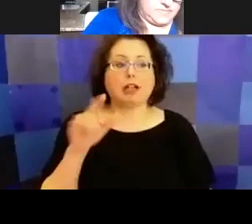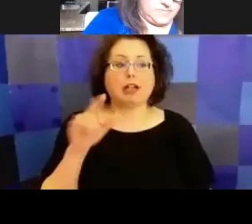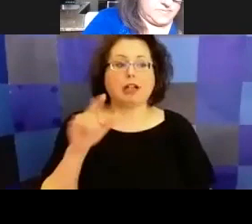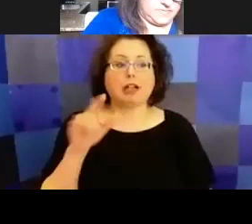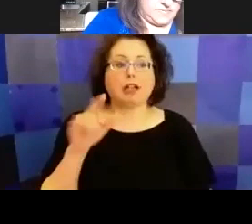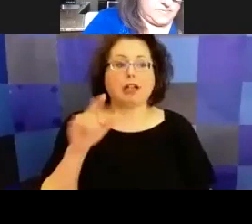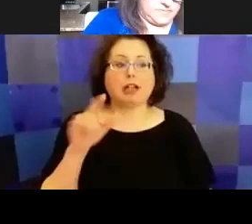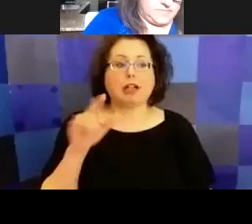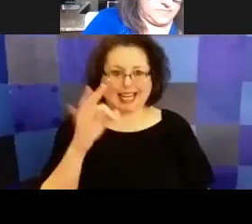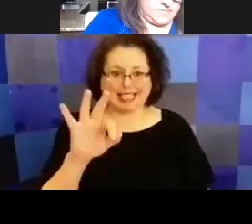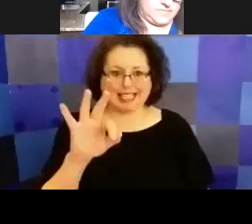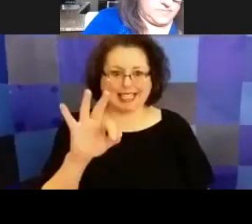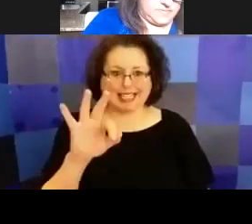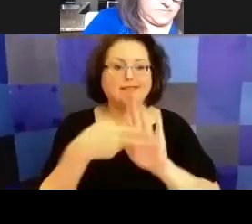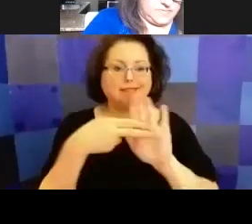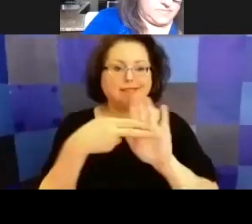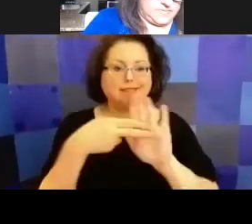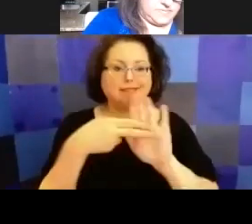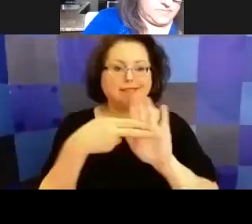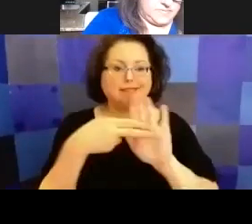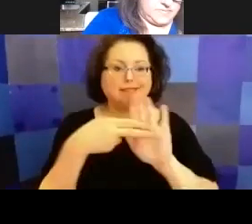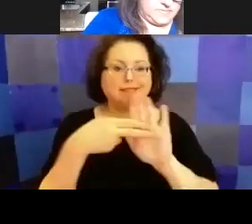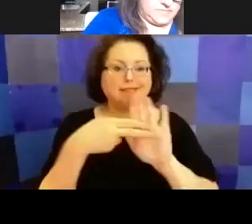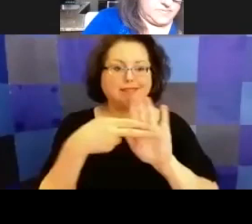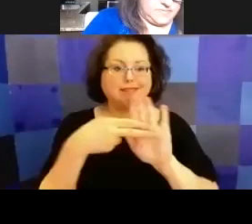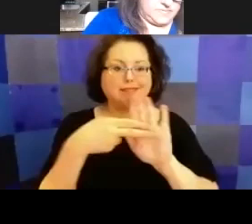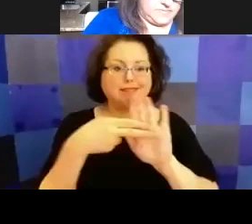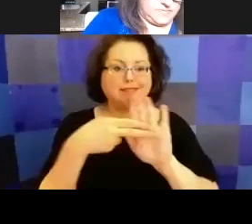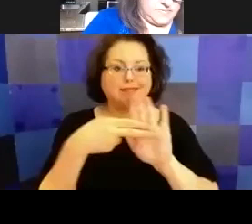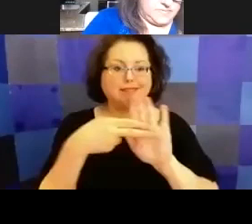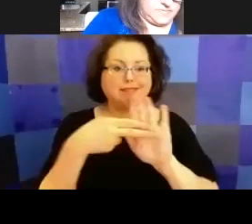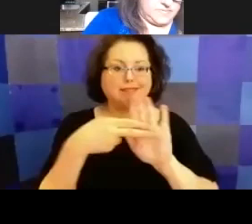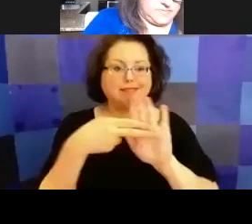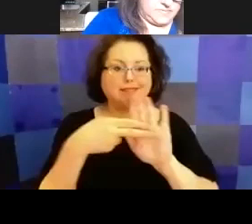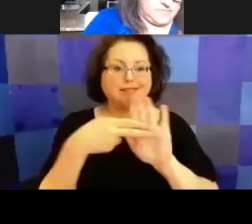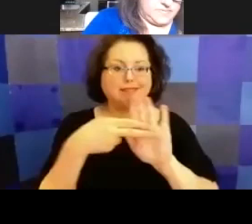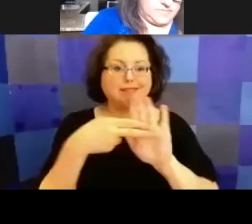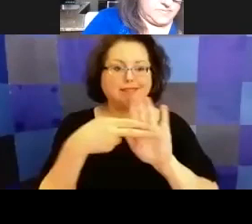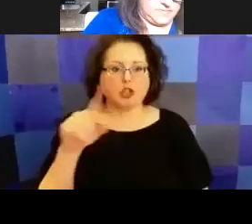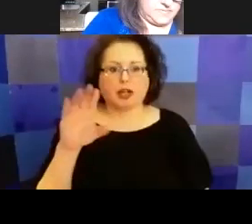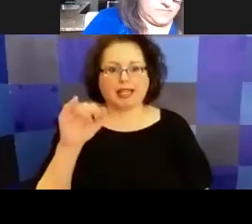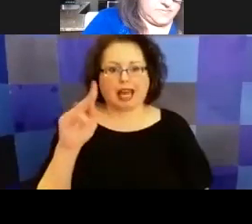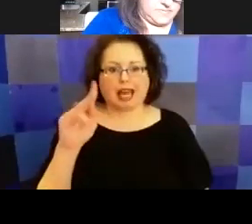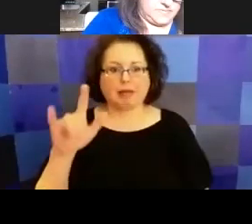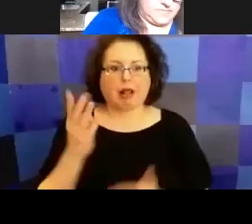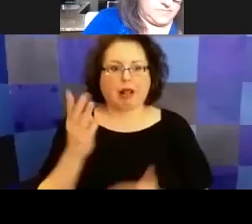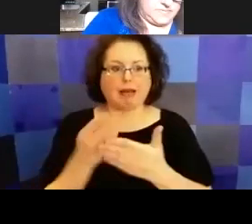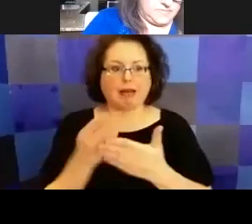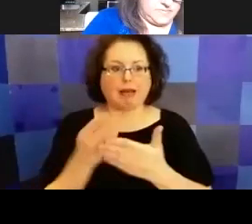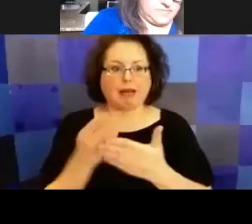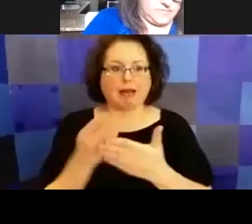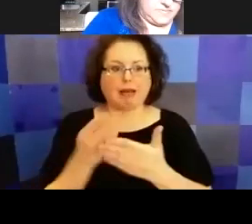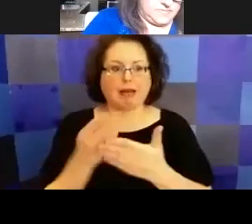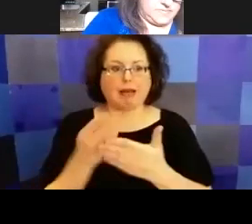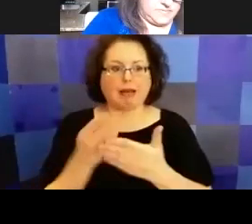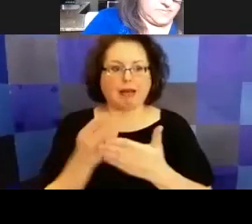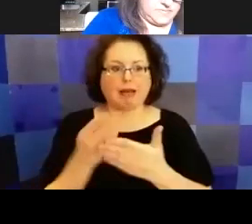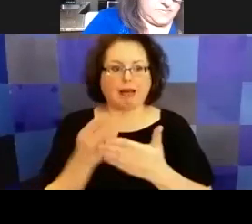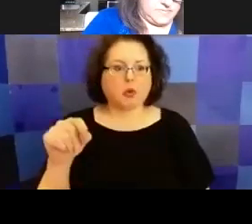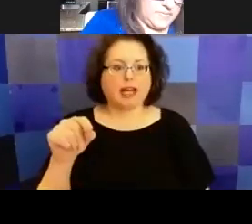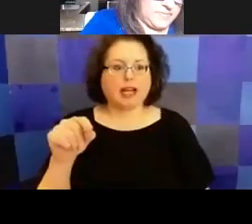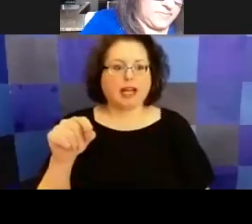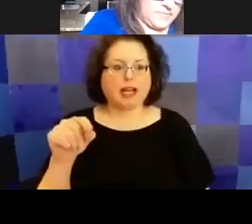2019, entitled Resolution Adopting and Approving the 2020 Capital Budget and the 2020 CDBG